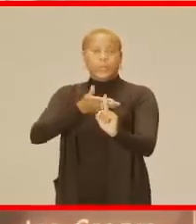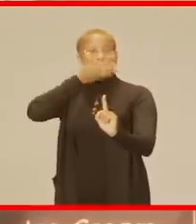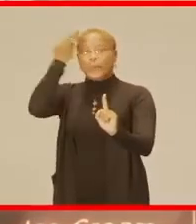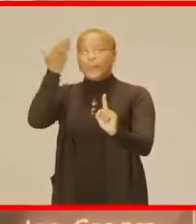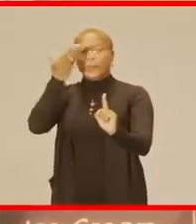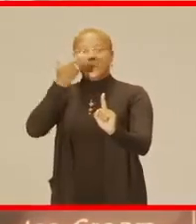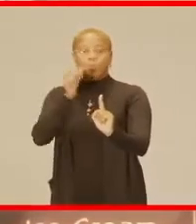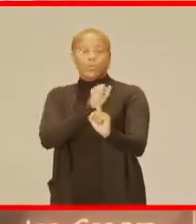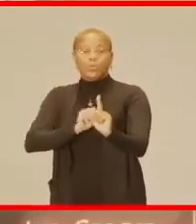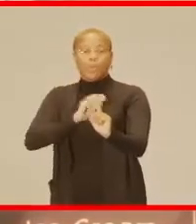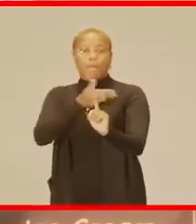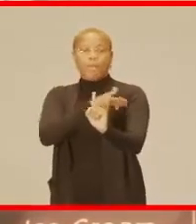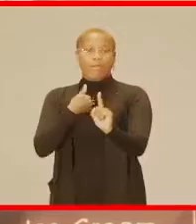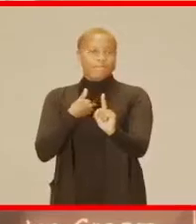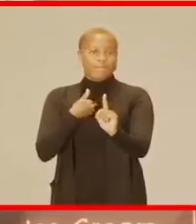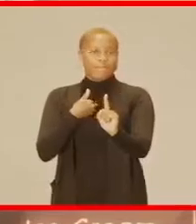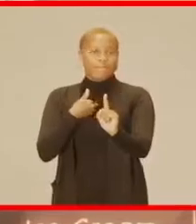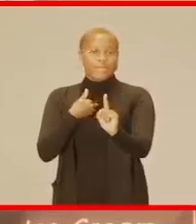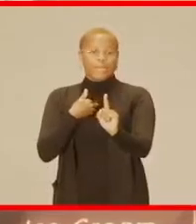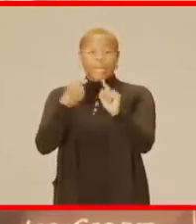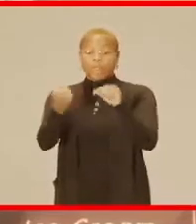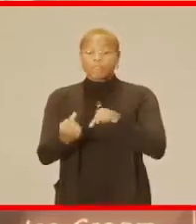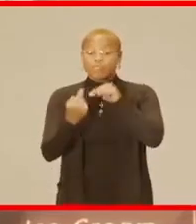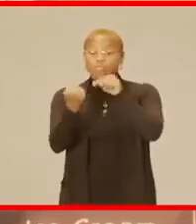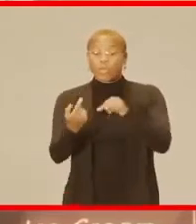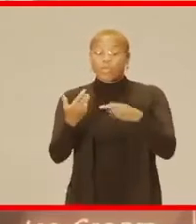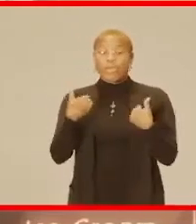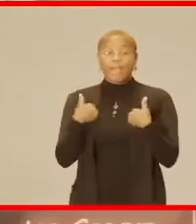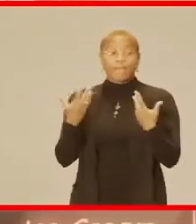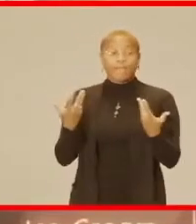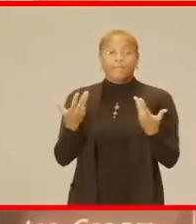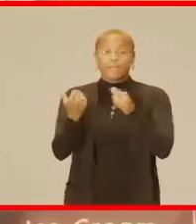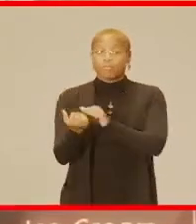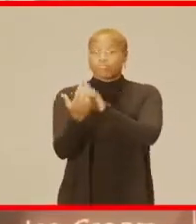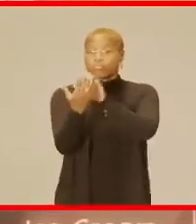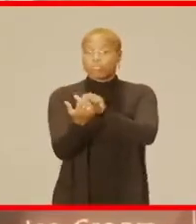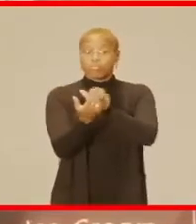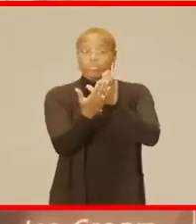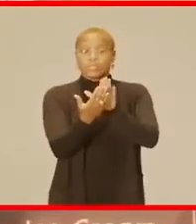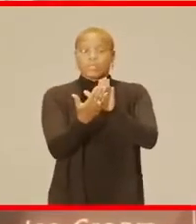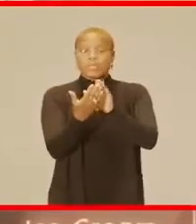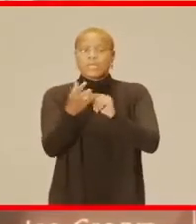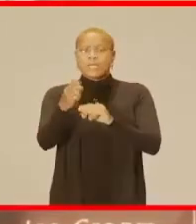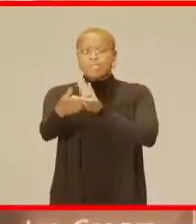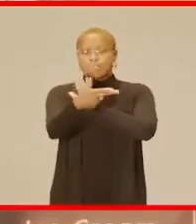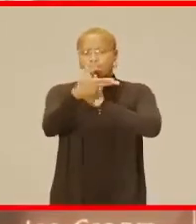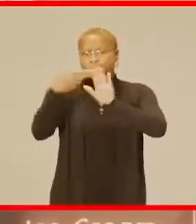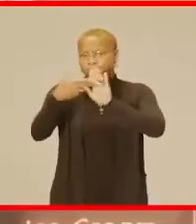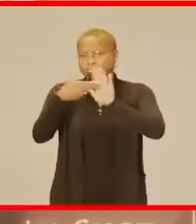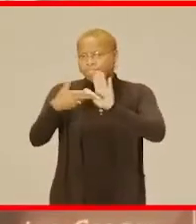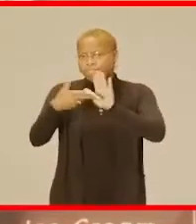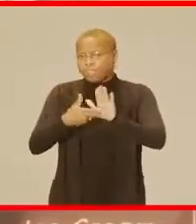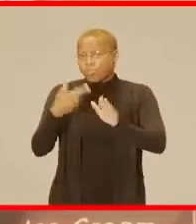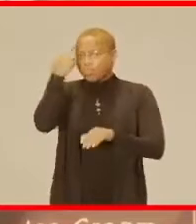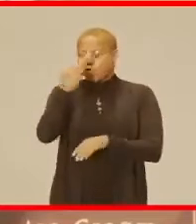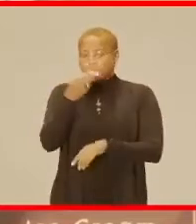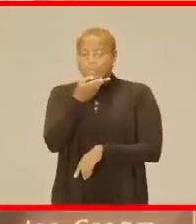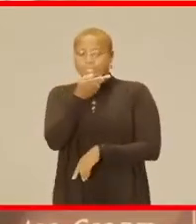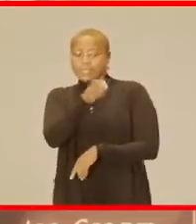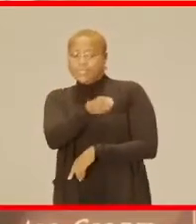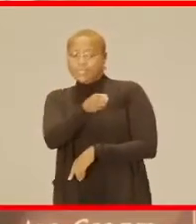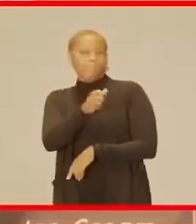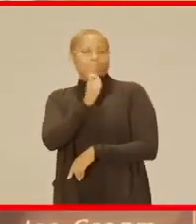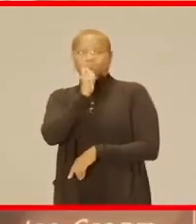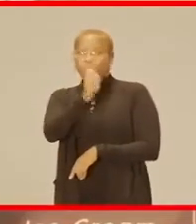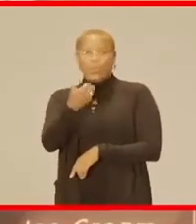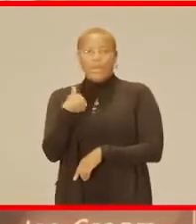superpowers, and the struggles he faces being stigmatized because he doesn't have